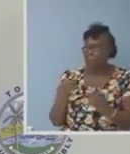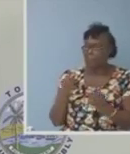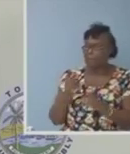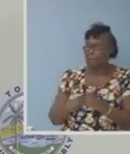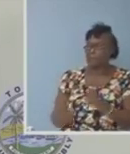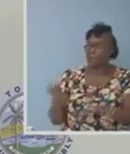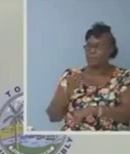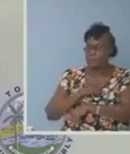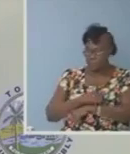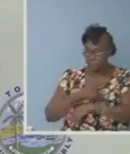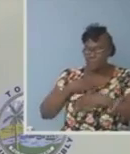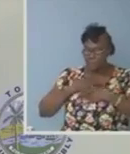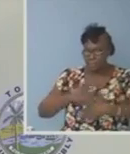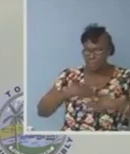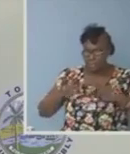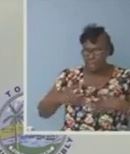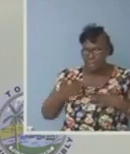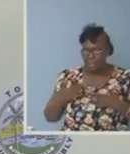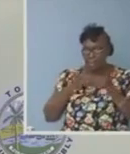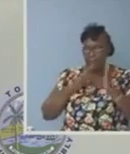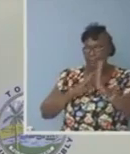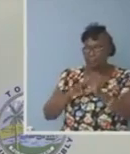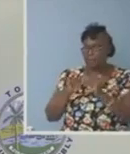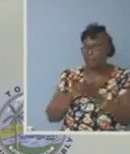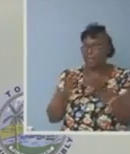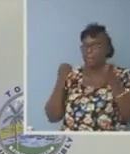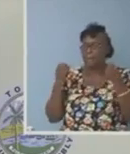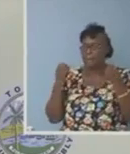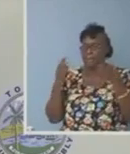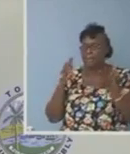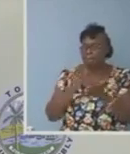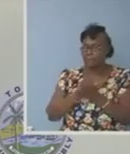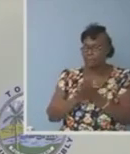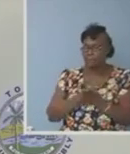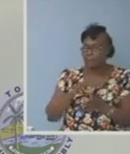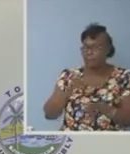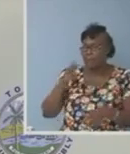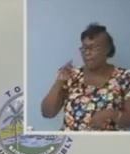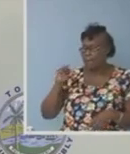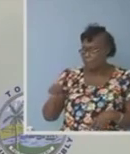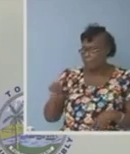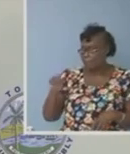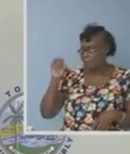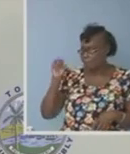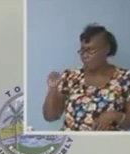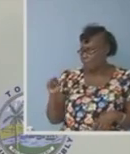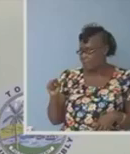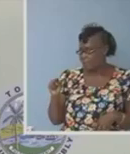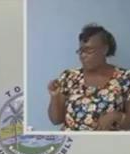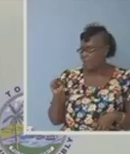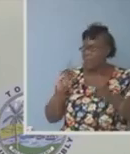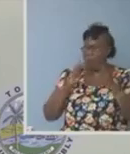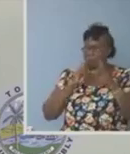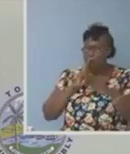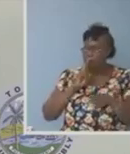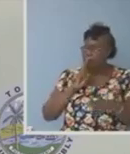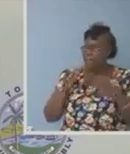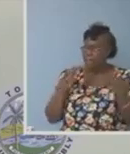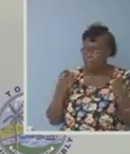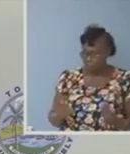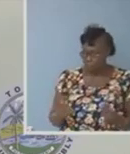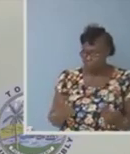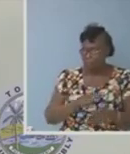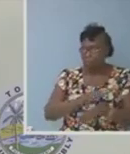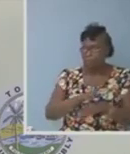to report that several of our schools at both the primary and secondary levels are utilizing